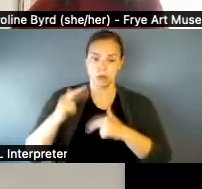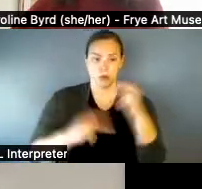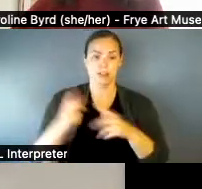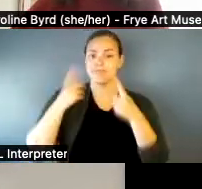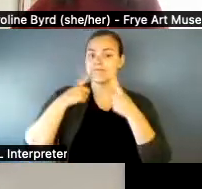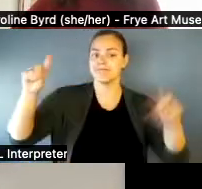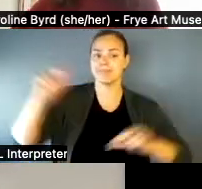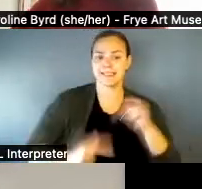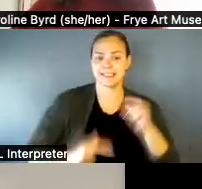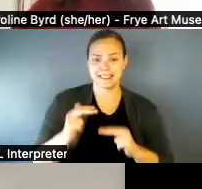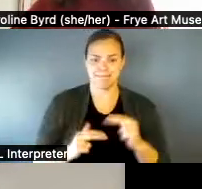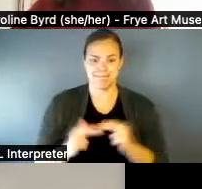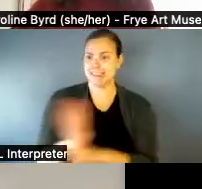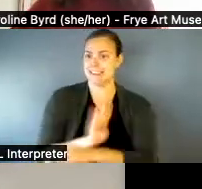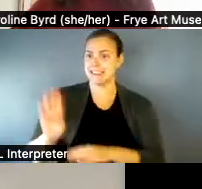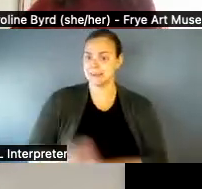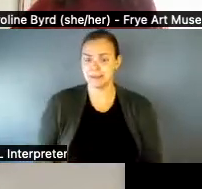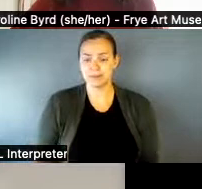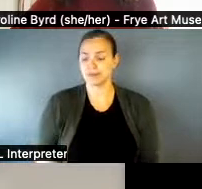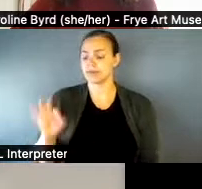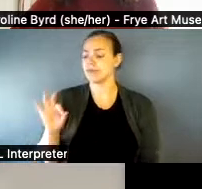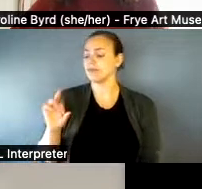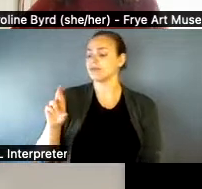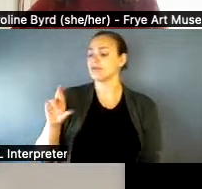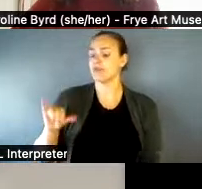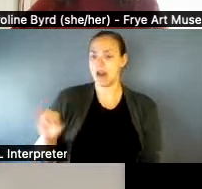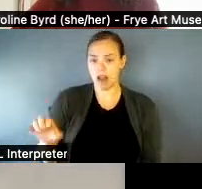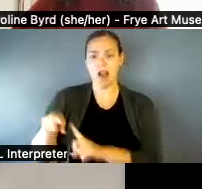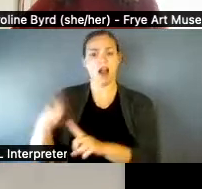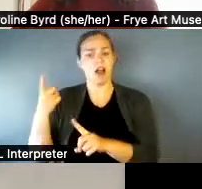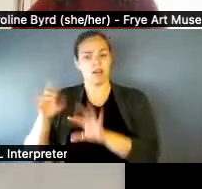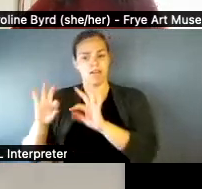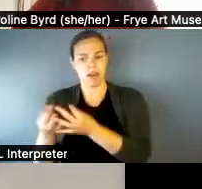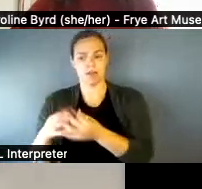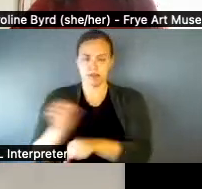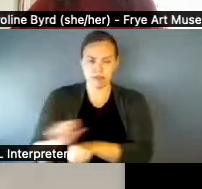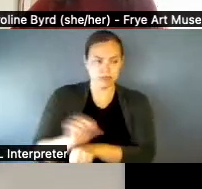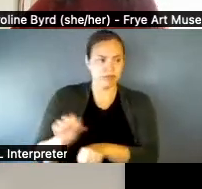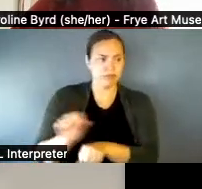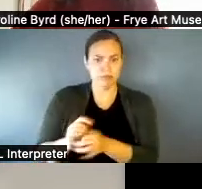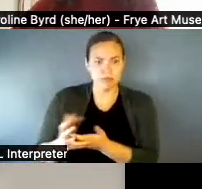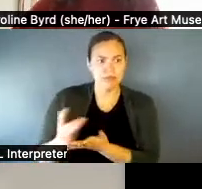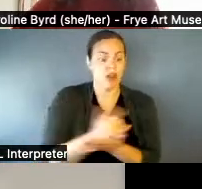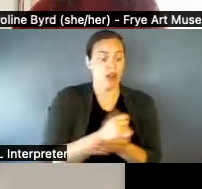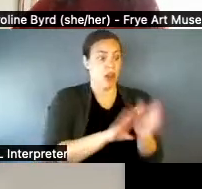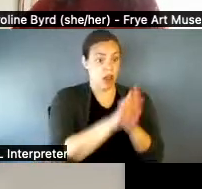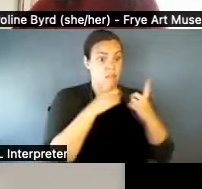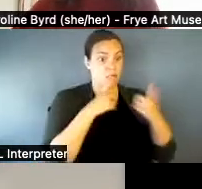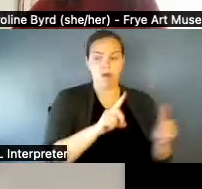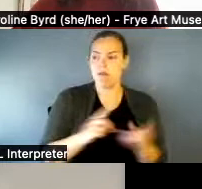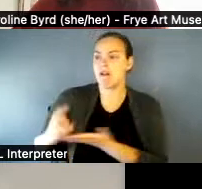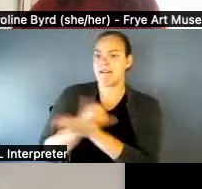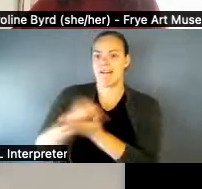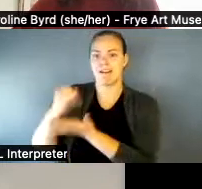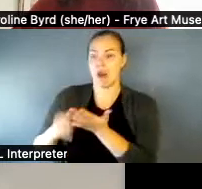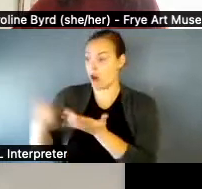business. While the Fryes' line of work allowed them to acquire an impressive collection of artworks that today remains free